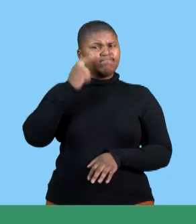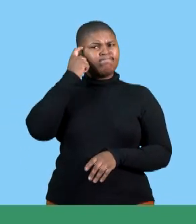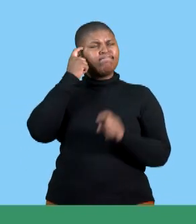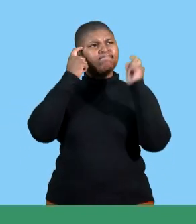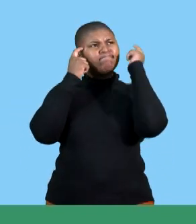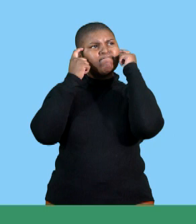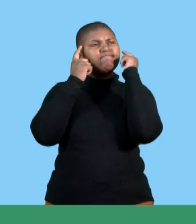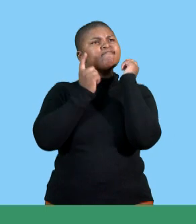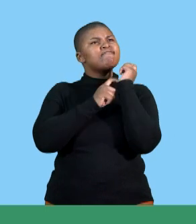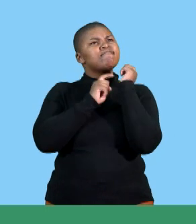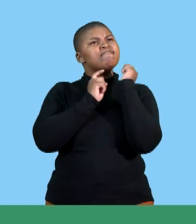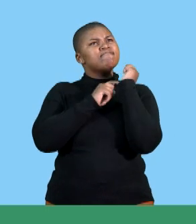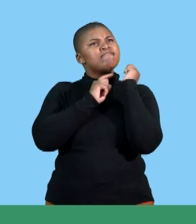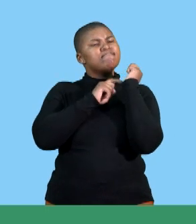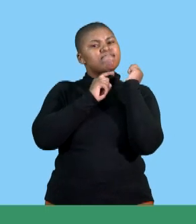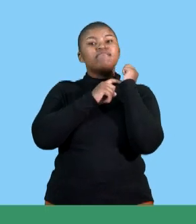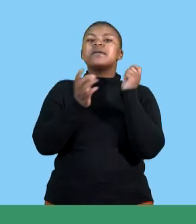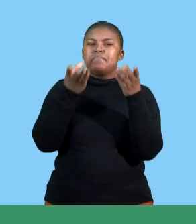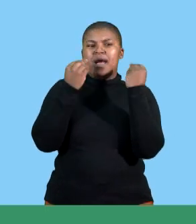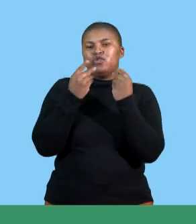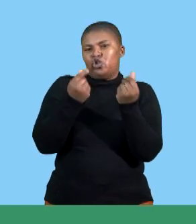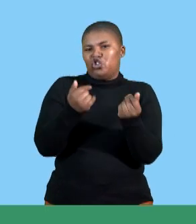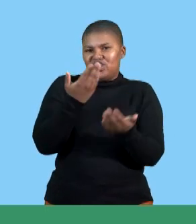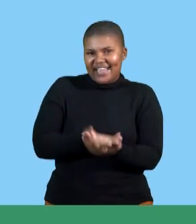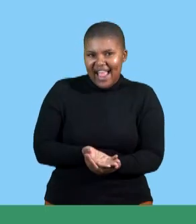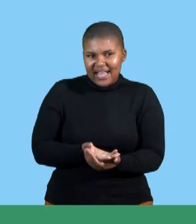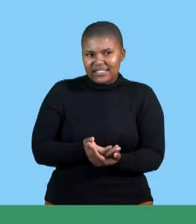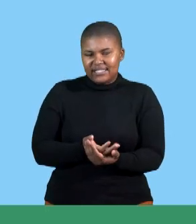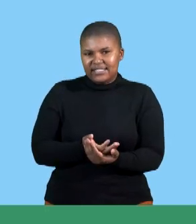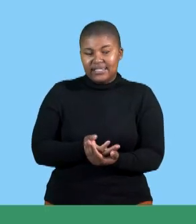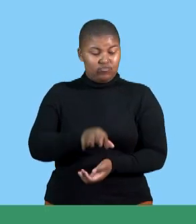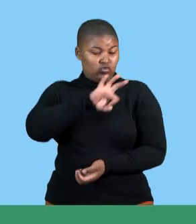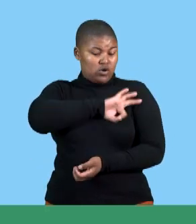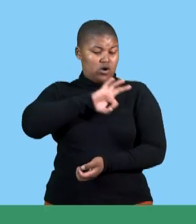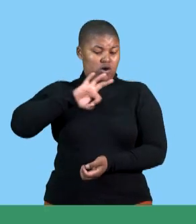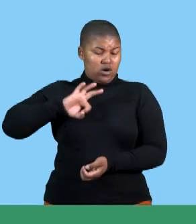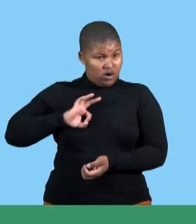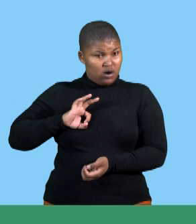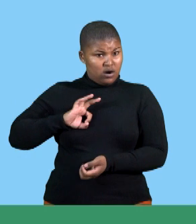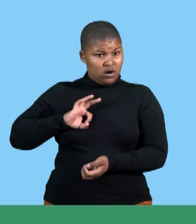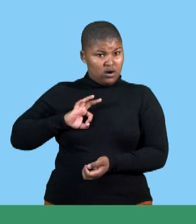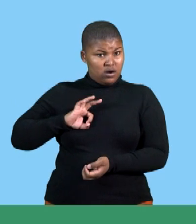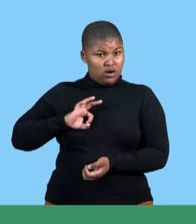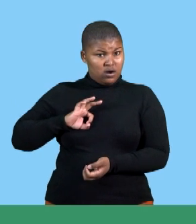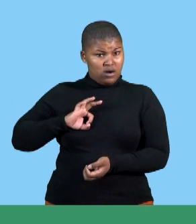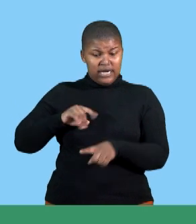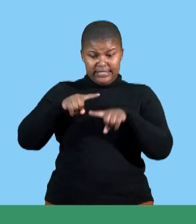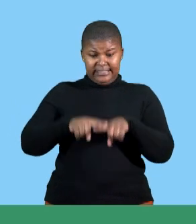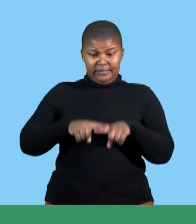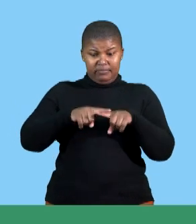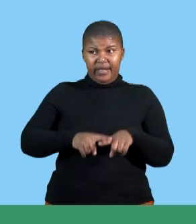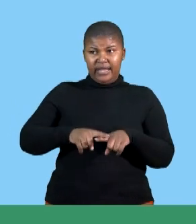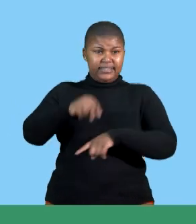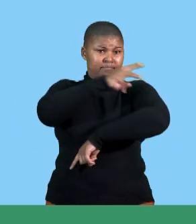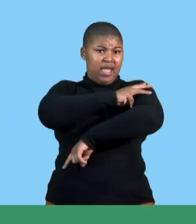solutions. So employees are now what? They are not reliant or dependent on just the managers, but employees are able